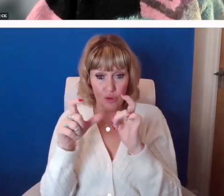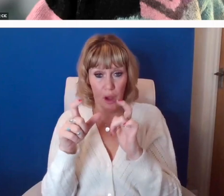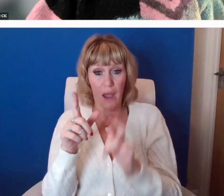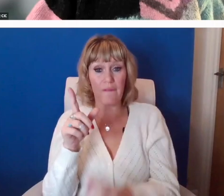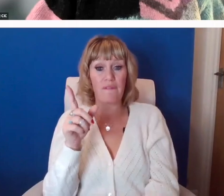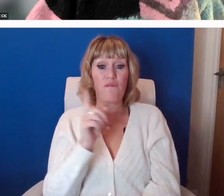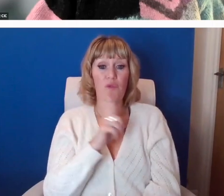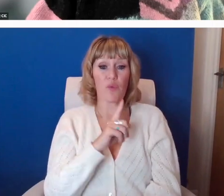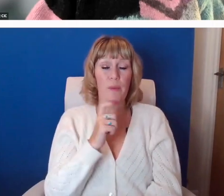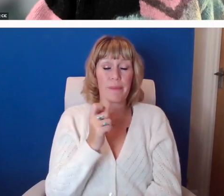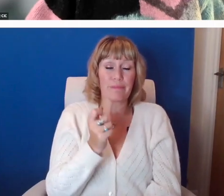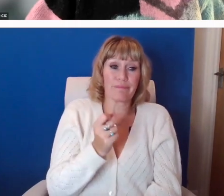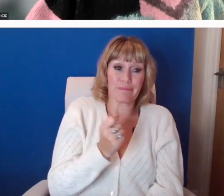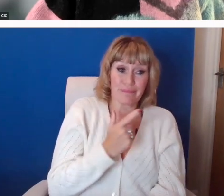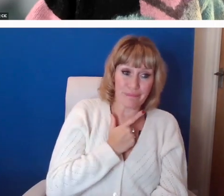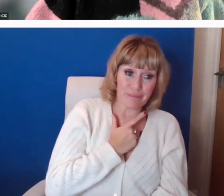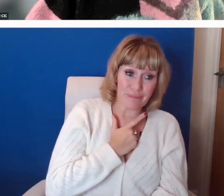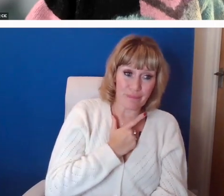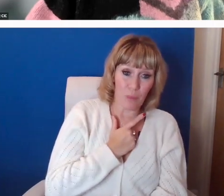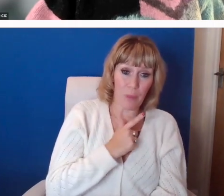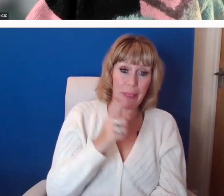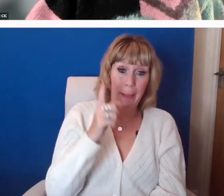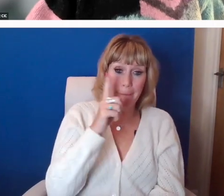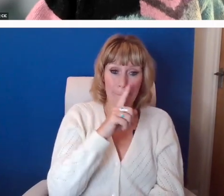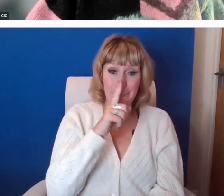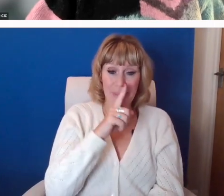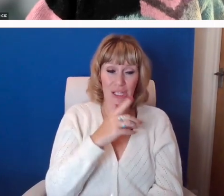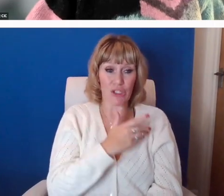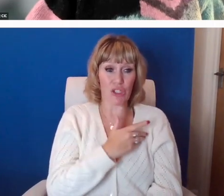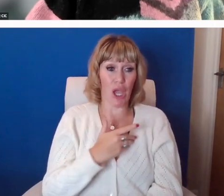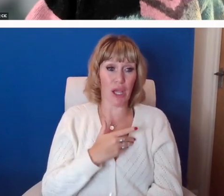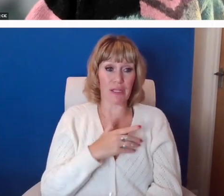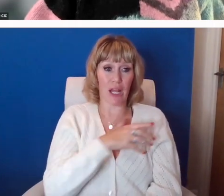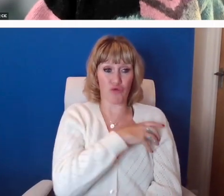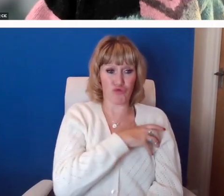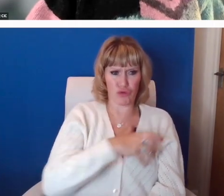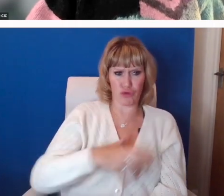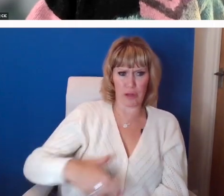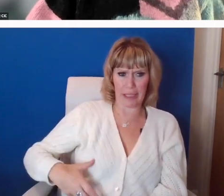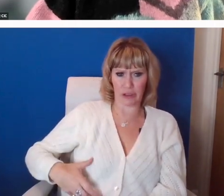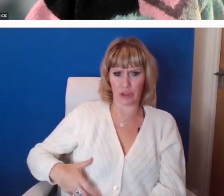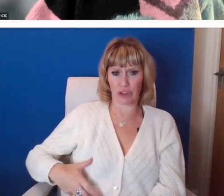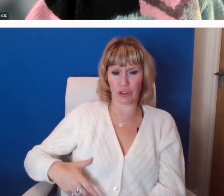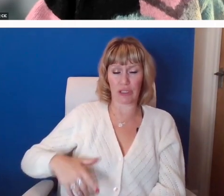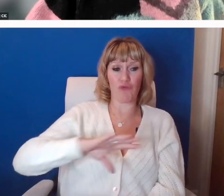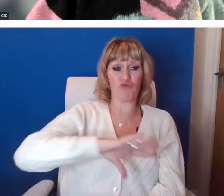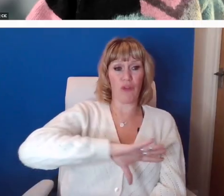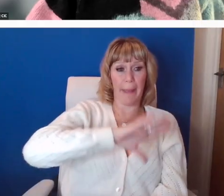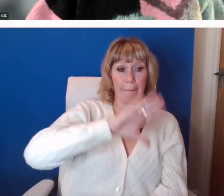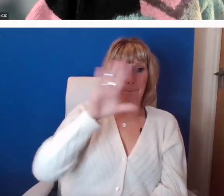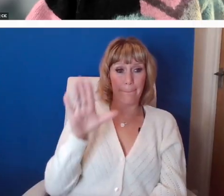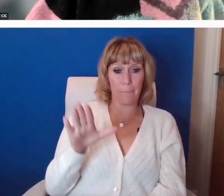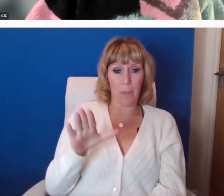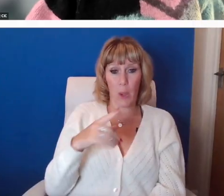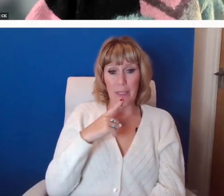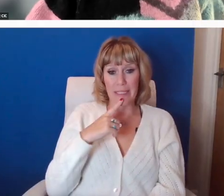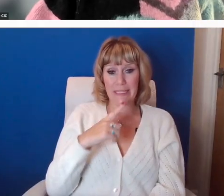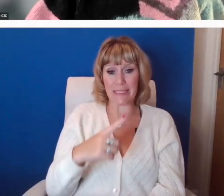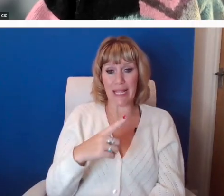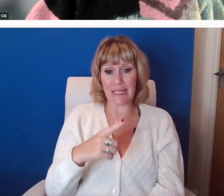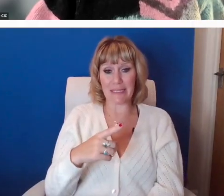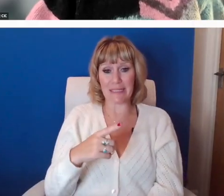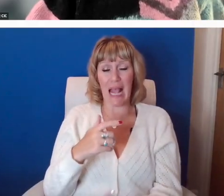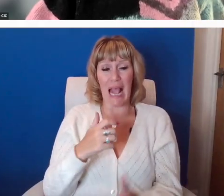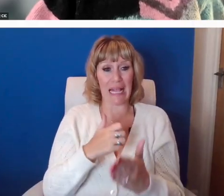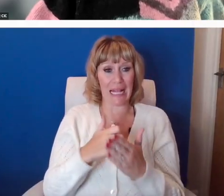shirt and rainbow sash with the words classic and warrior visible on the sash. She holds up a stoma bag with a